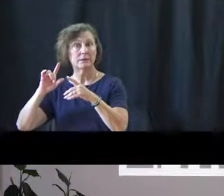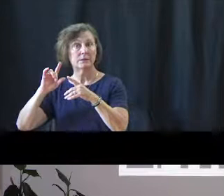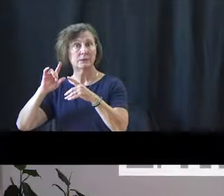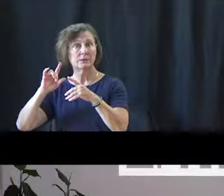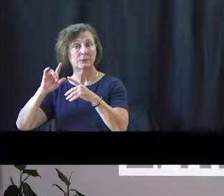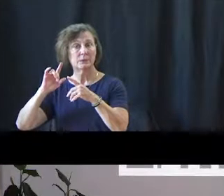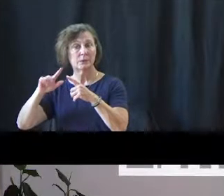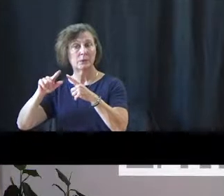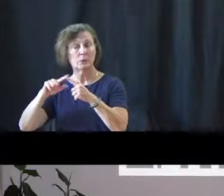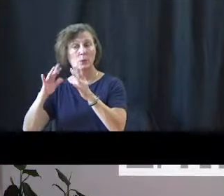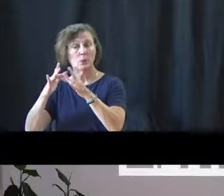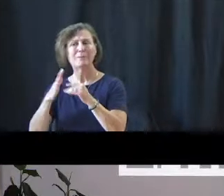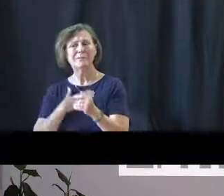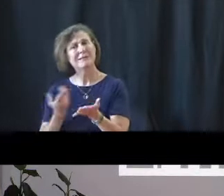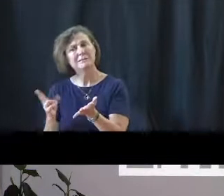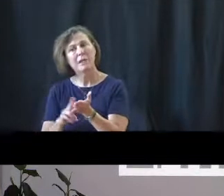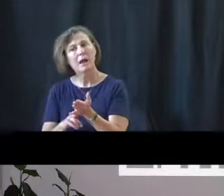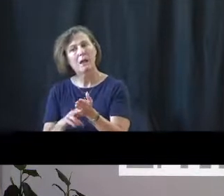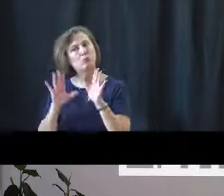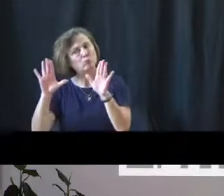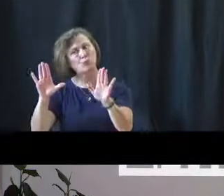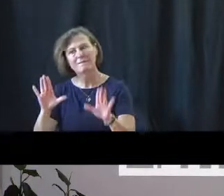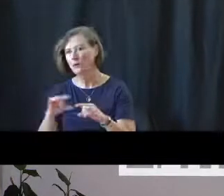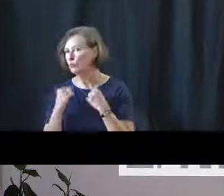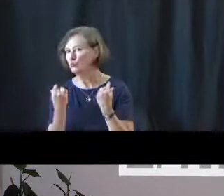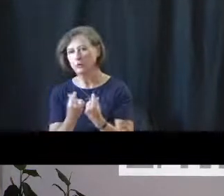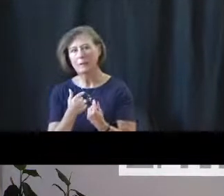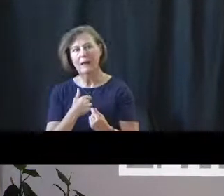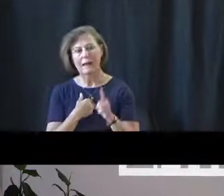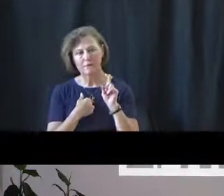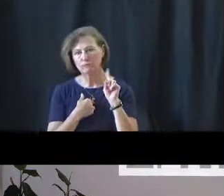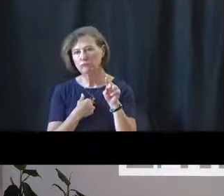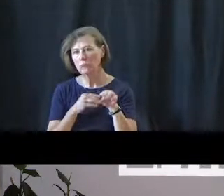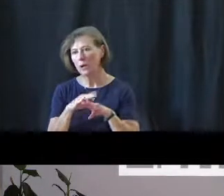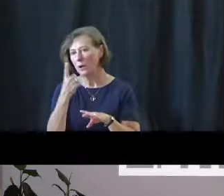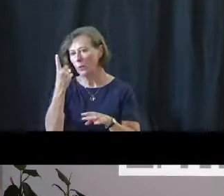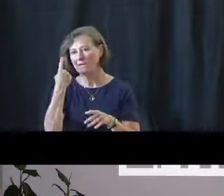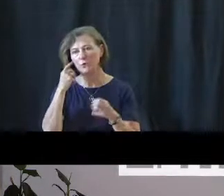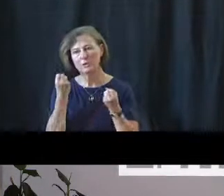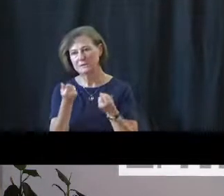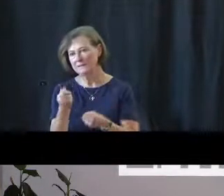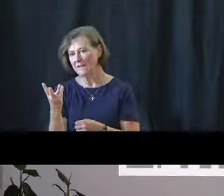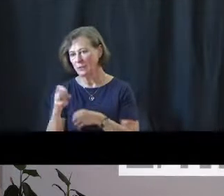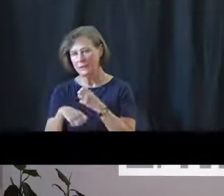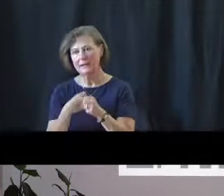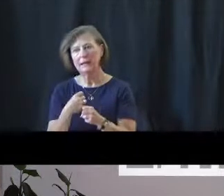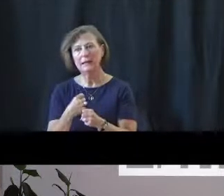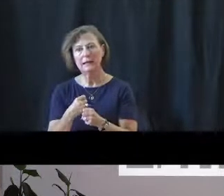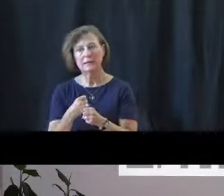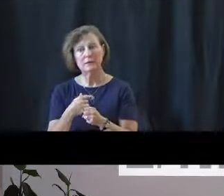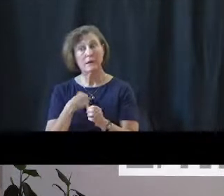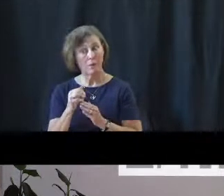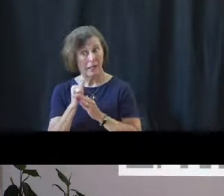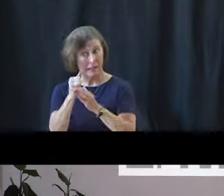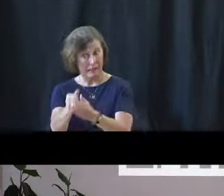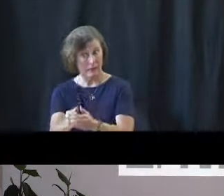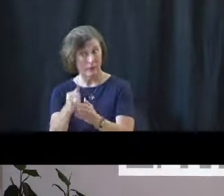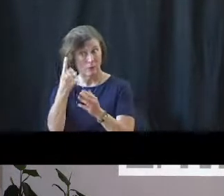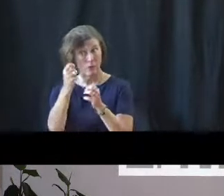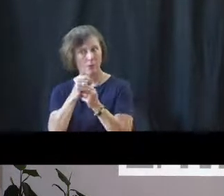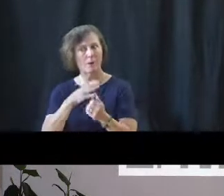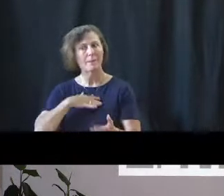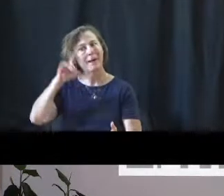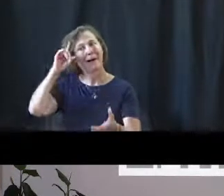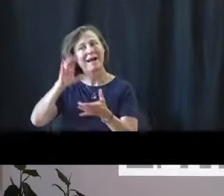please sign up. They are wonderful groups. I've been in one for several years, and I'm leading one with my husband.